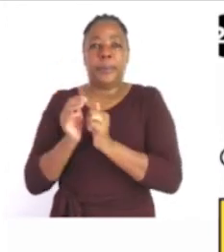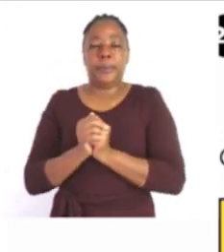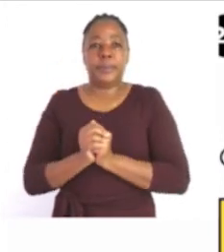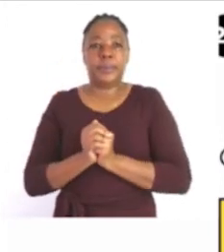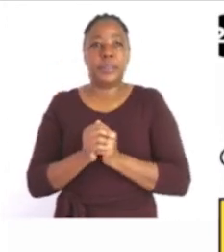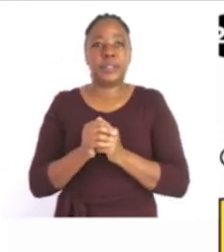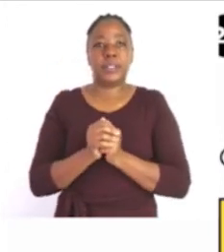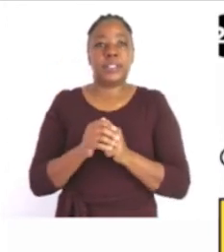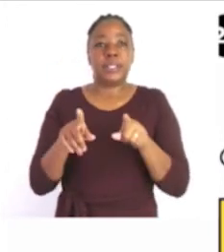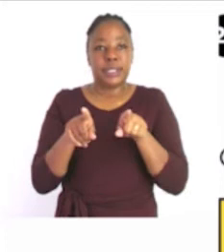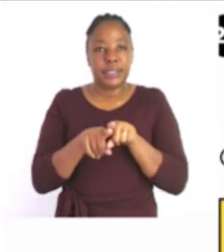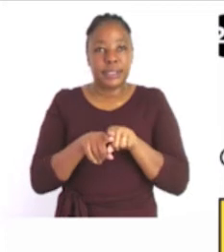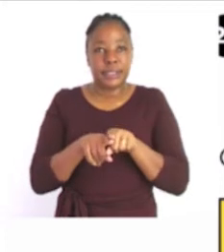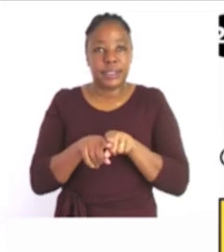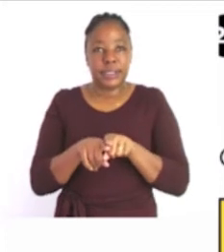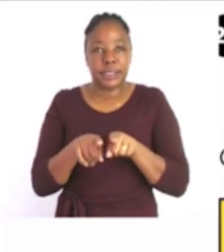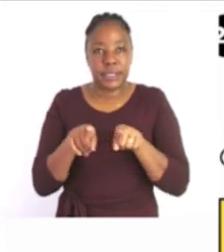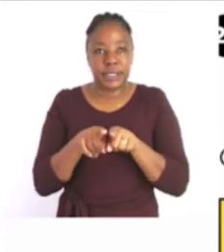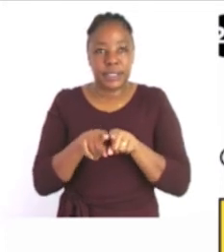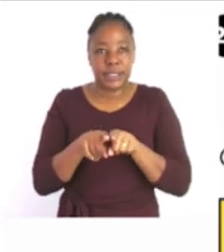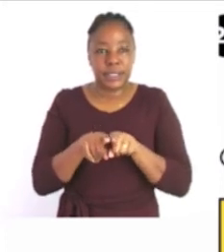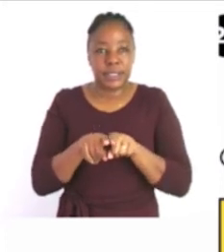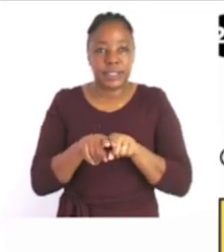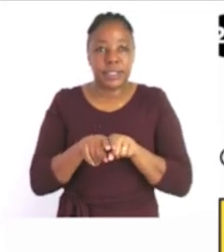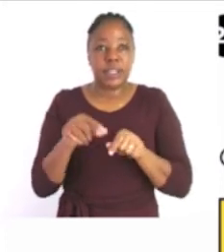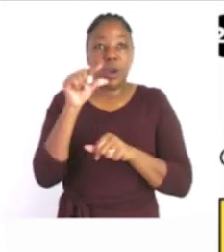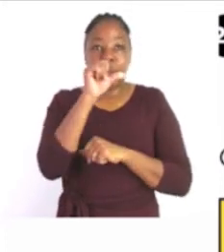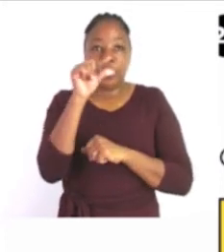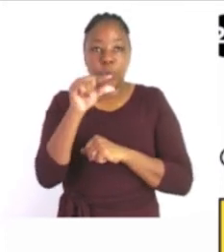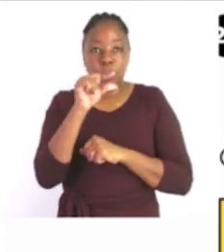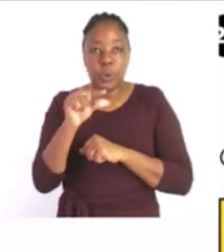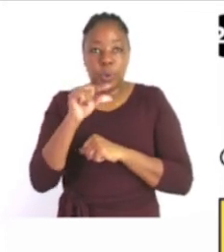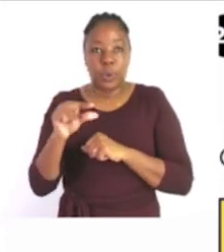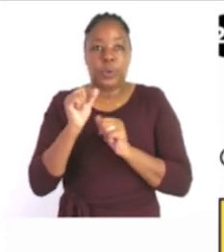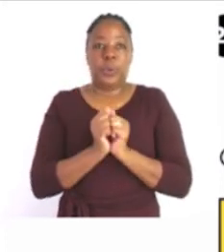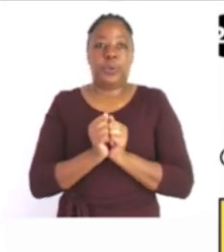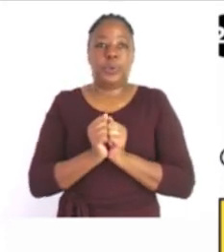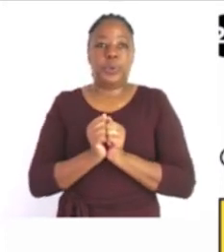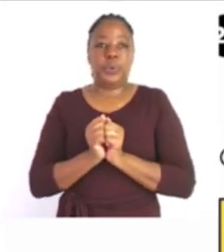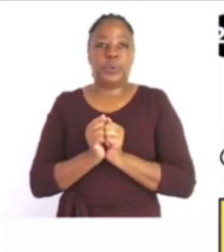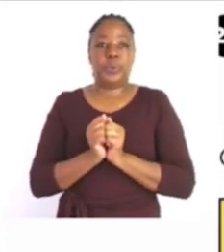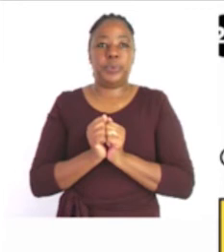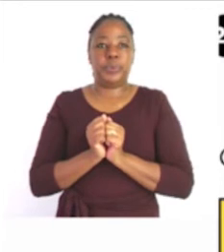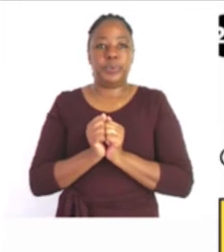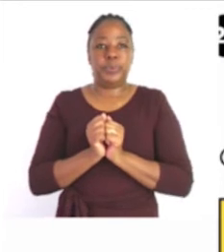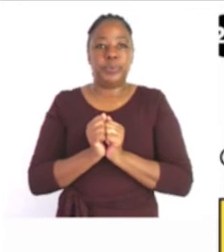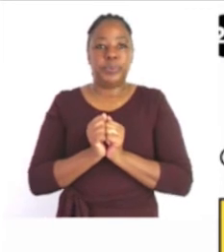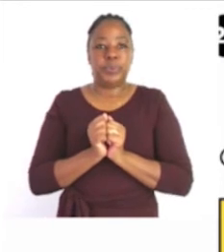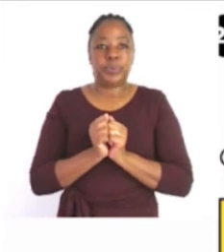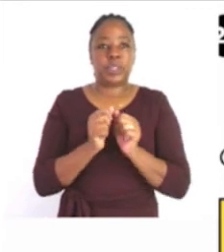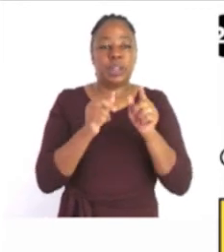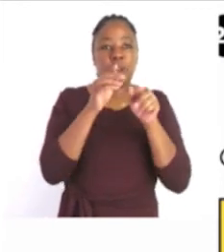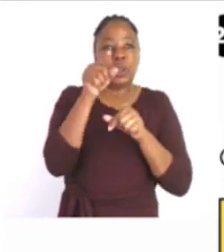rhyming. It's asking us to circle the word on each row that rhymes with the word on the left.